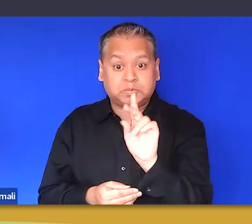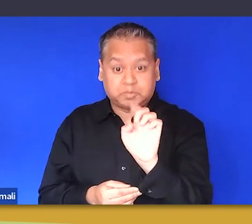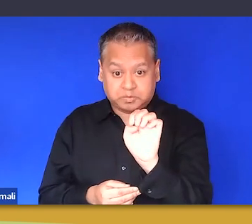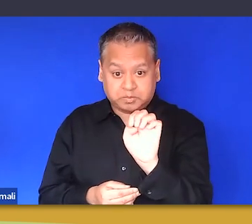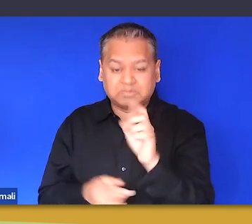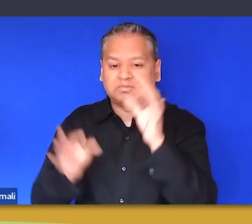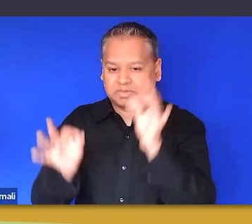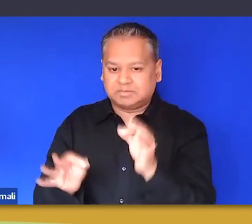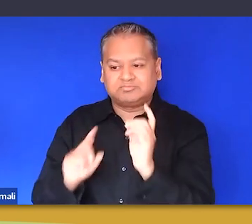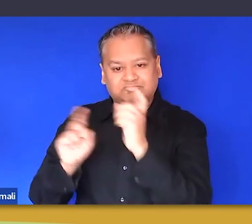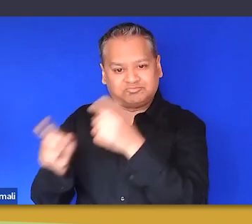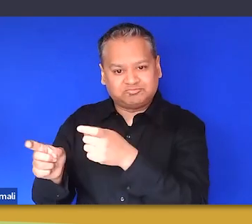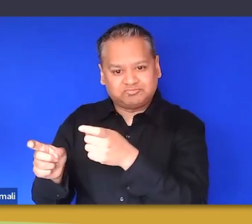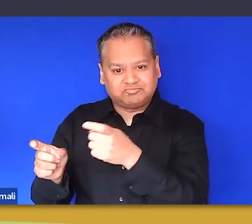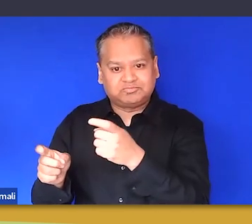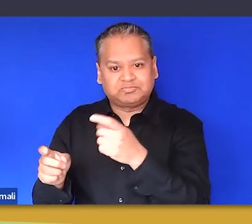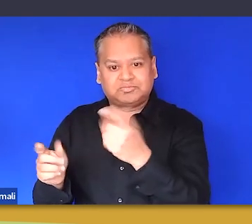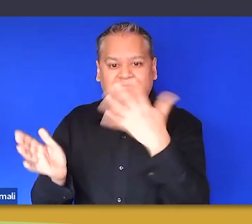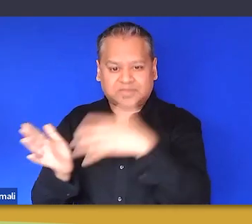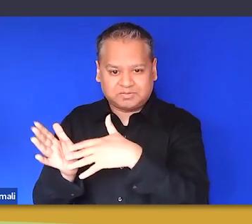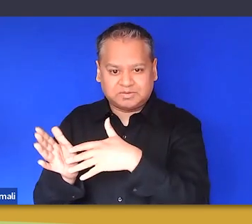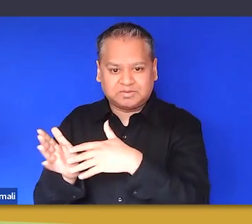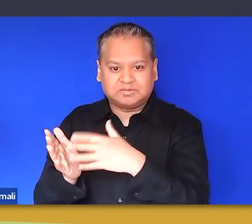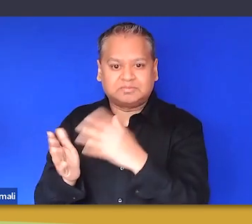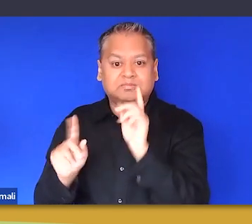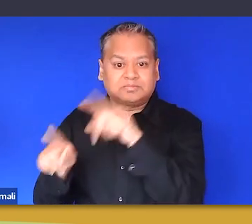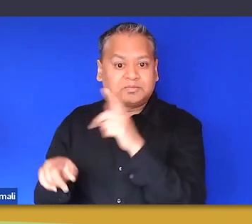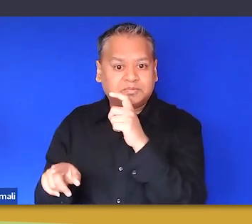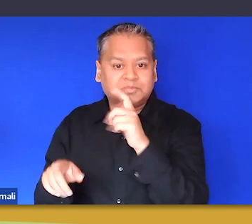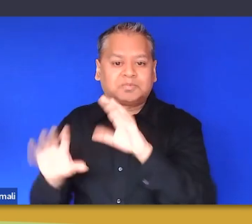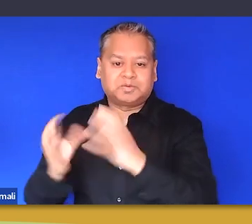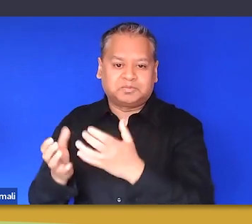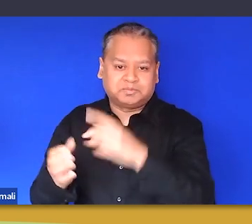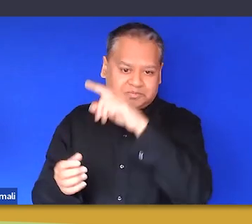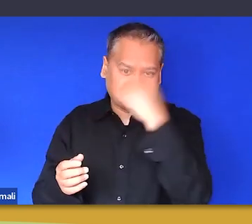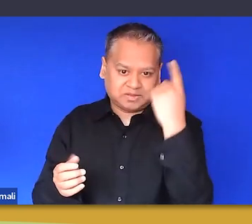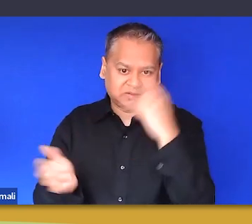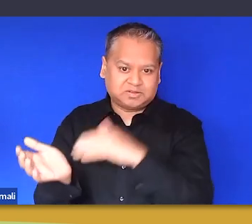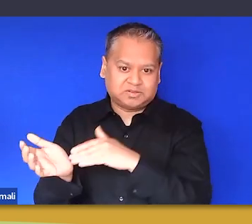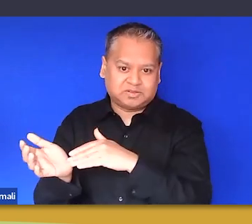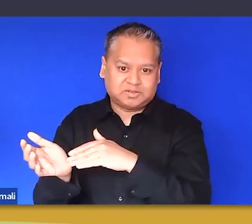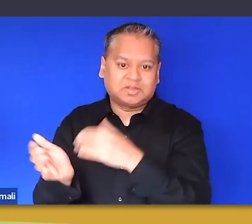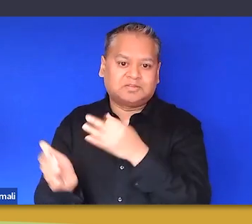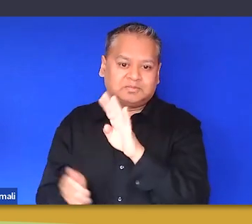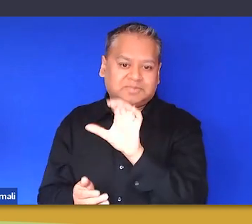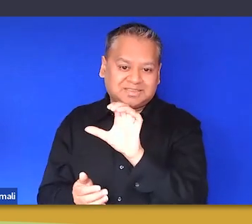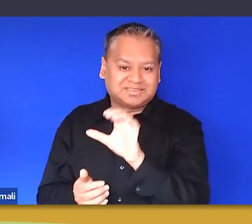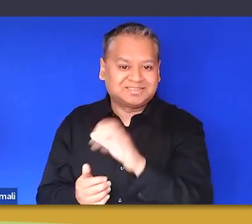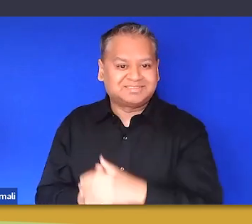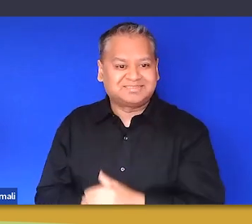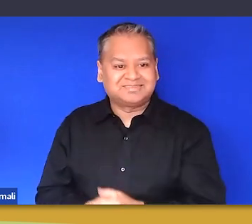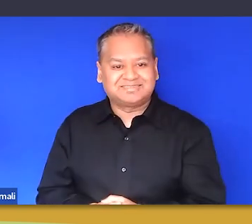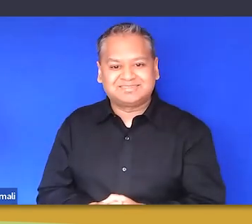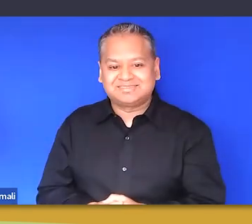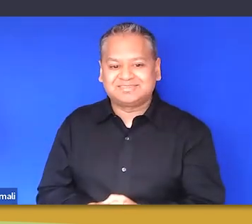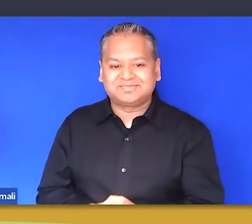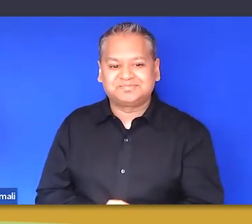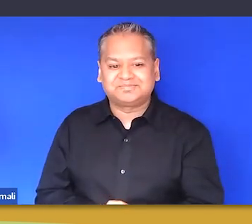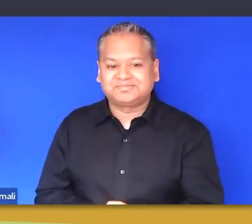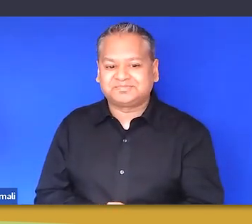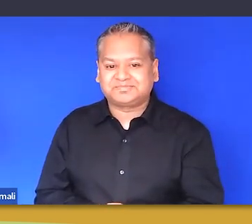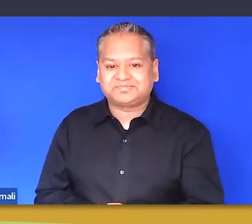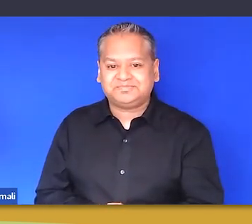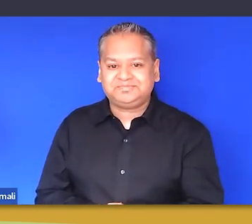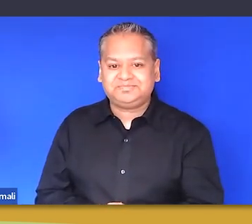For this year, we received more than 100 individual nominees for the awards, and each one deserving a